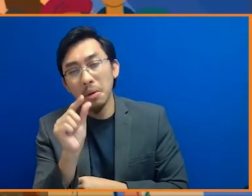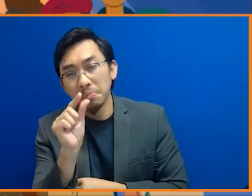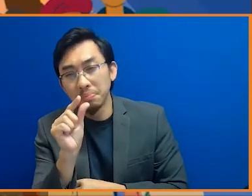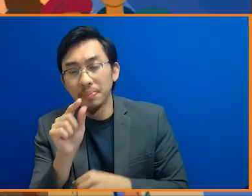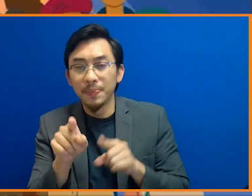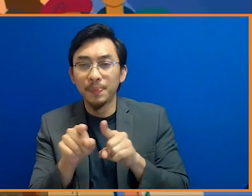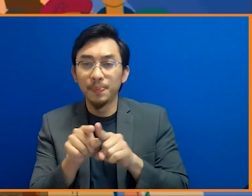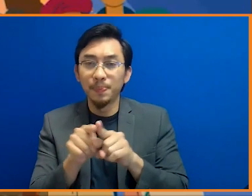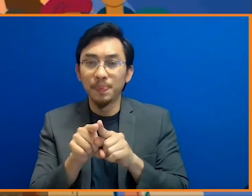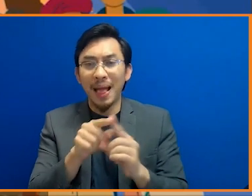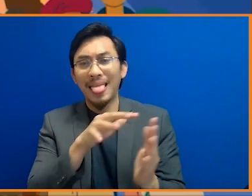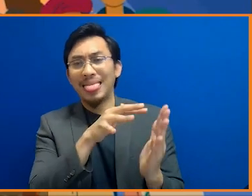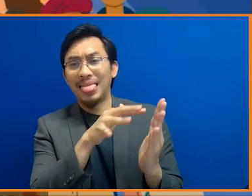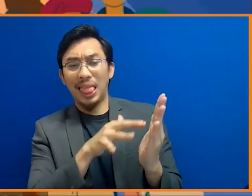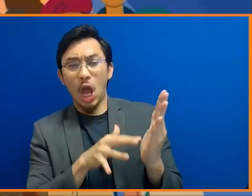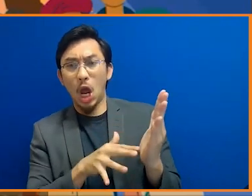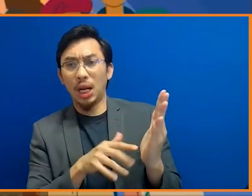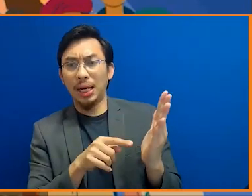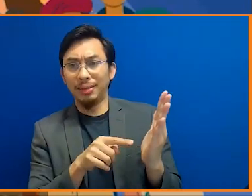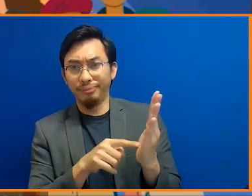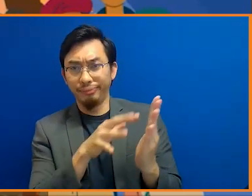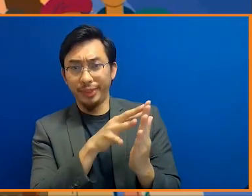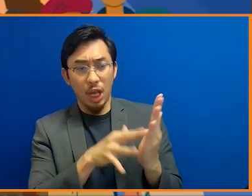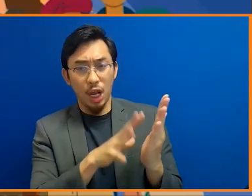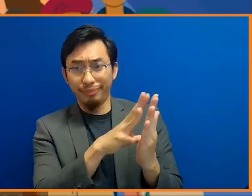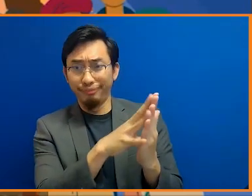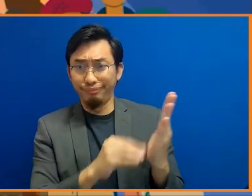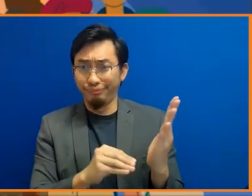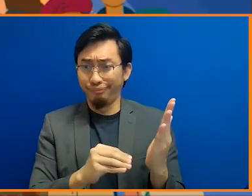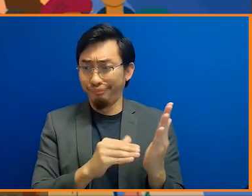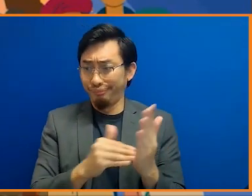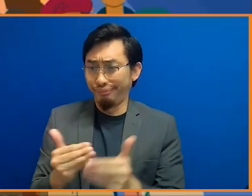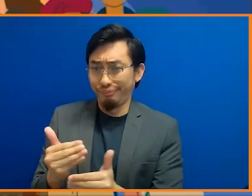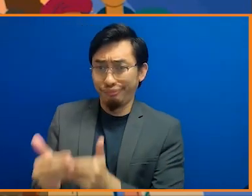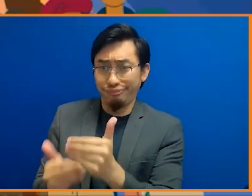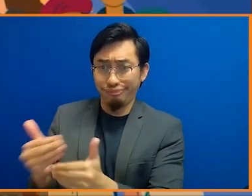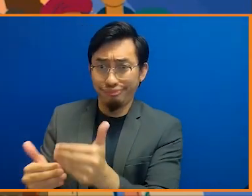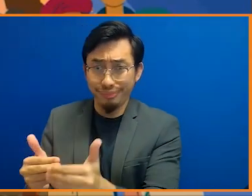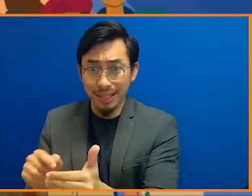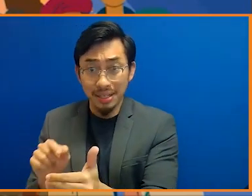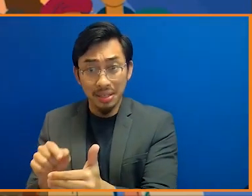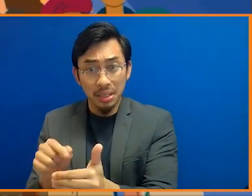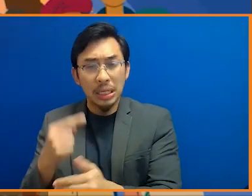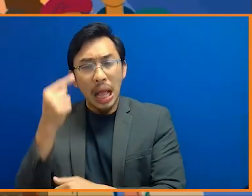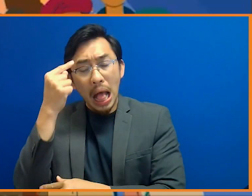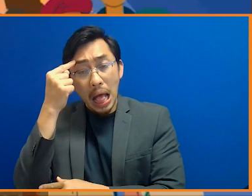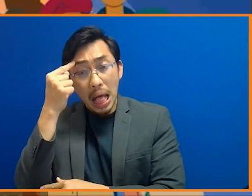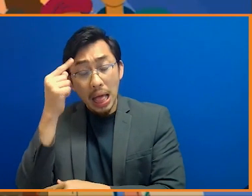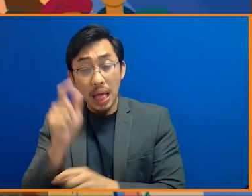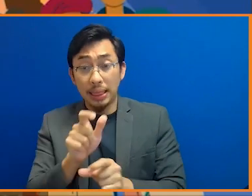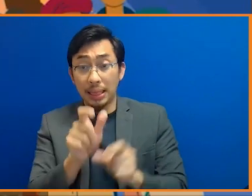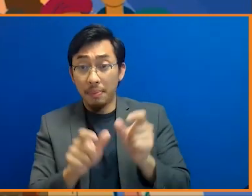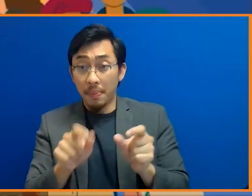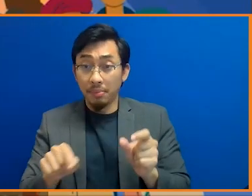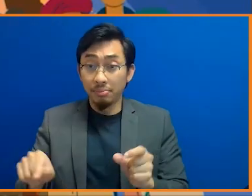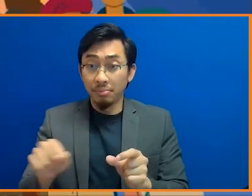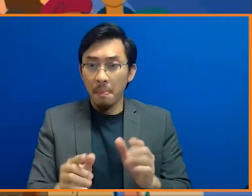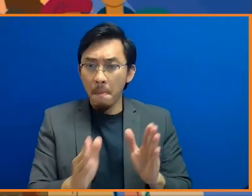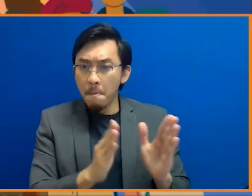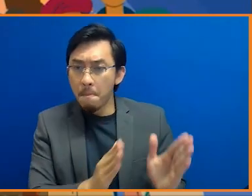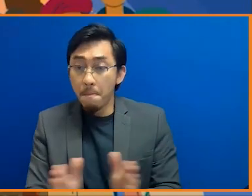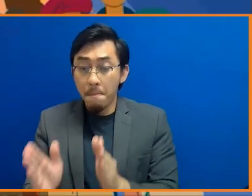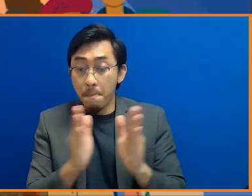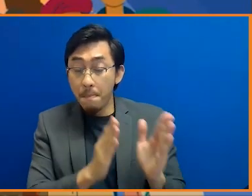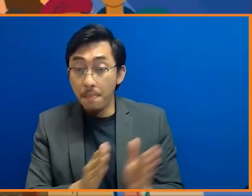there's a bit view number of theories or application where people